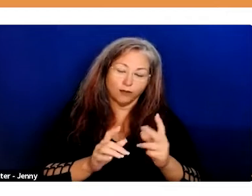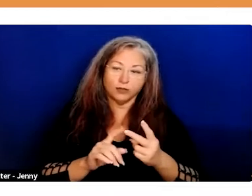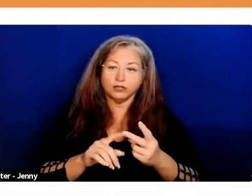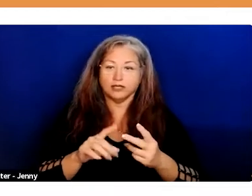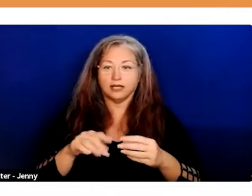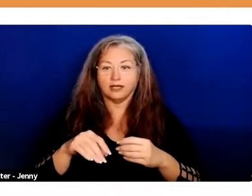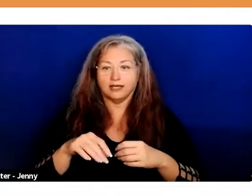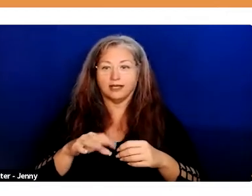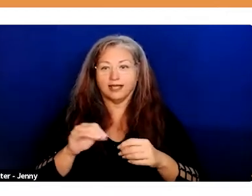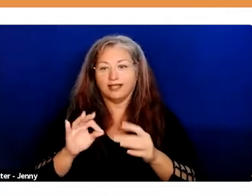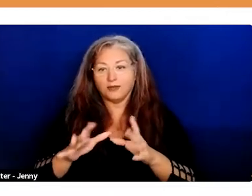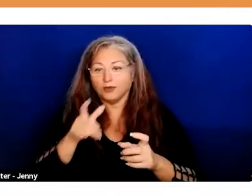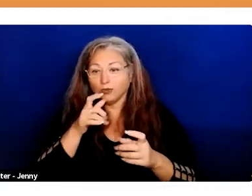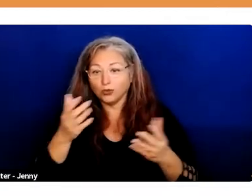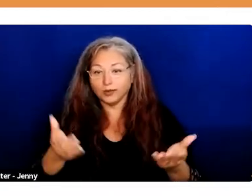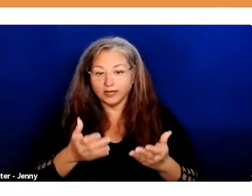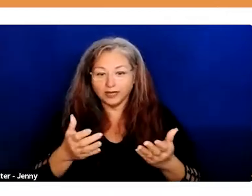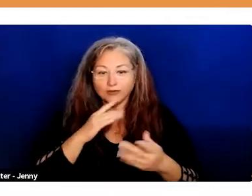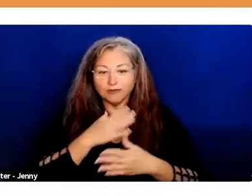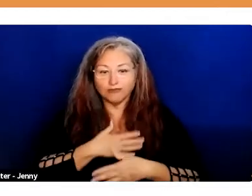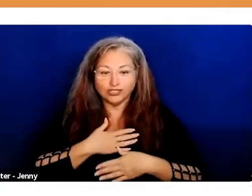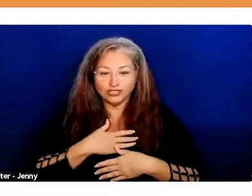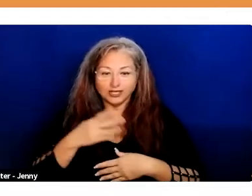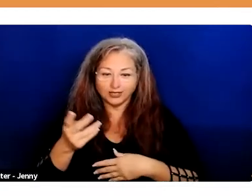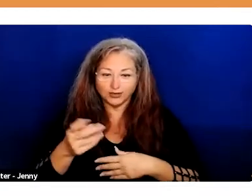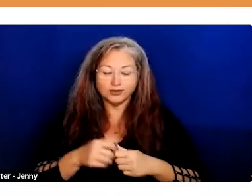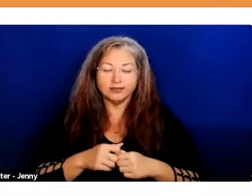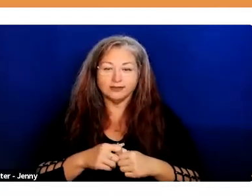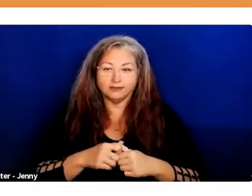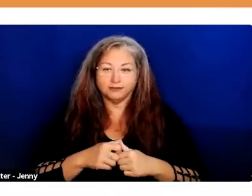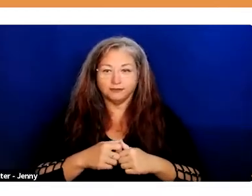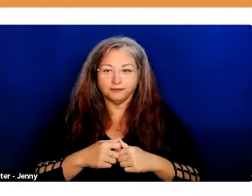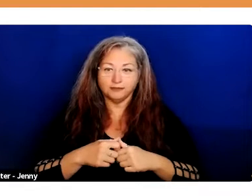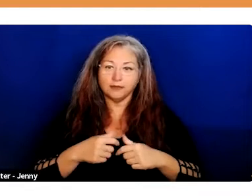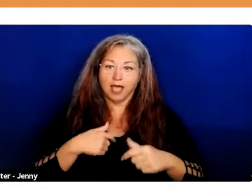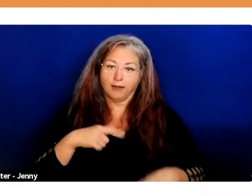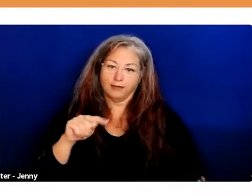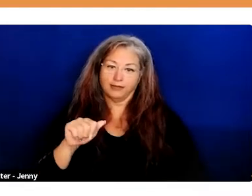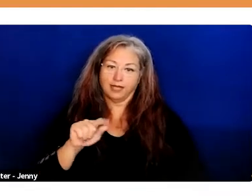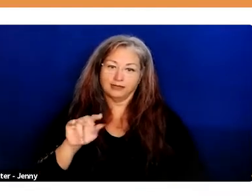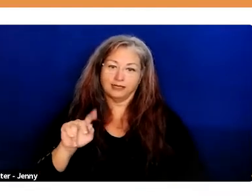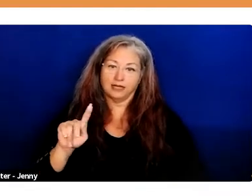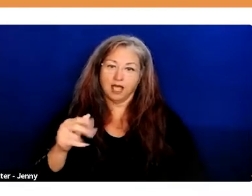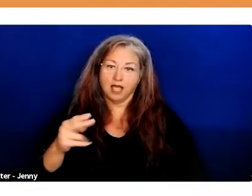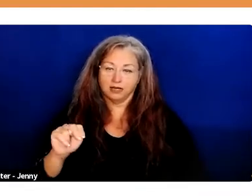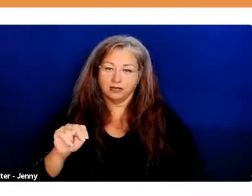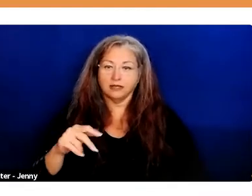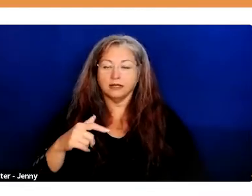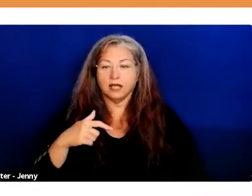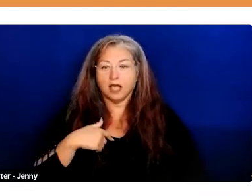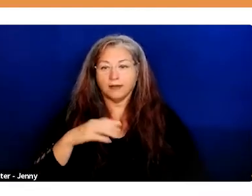the interpreters that are here. I appreciate you. Um, I am Tazin Khan, and I am